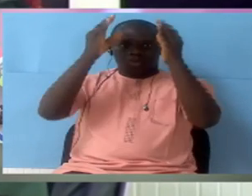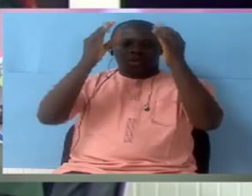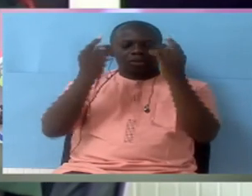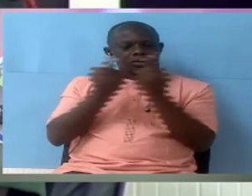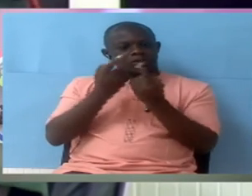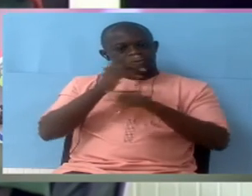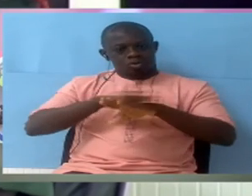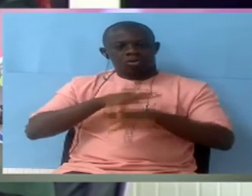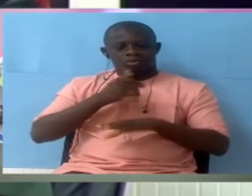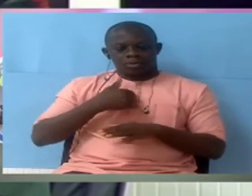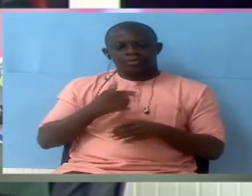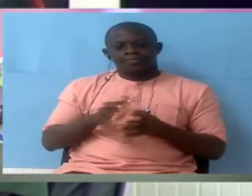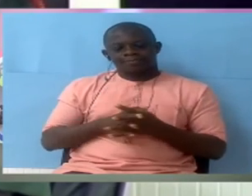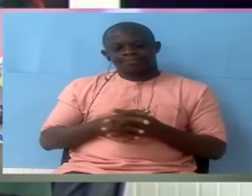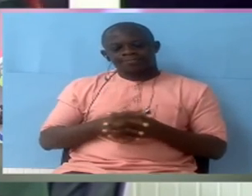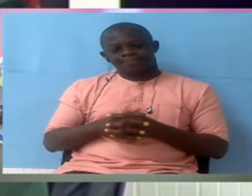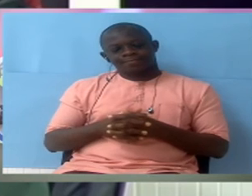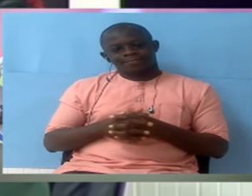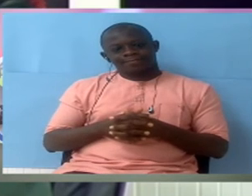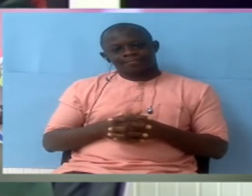Wow, betana ma mom.